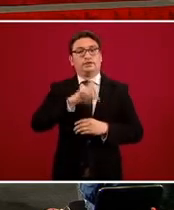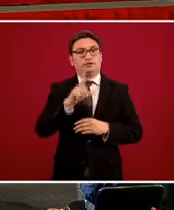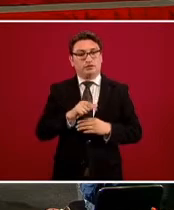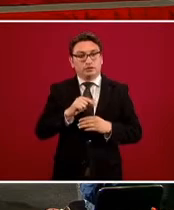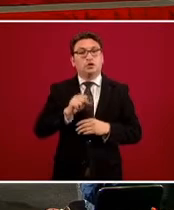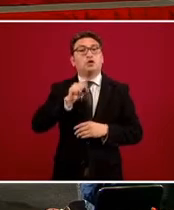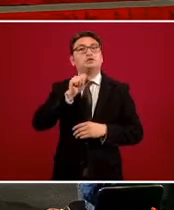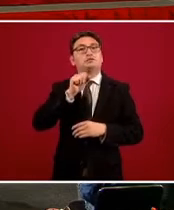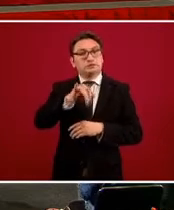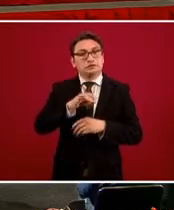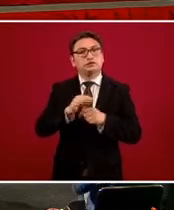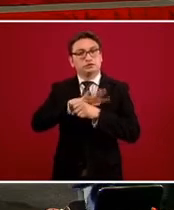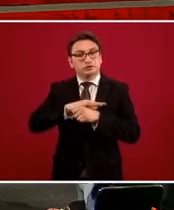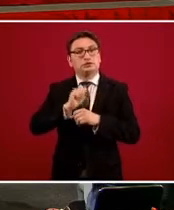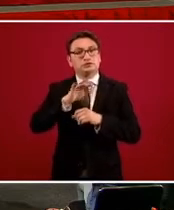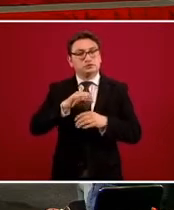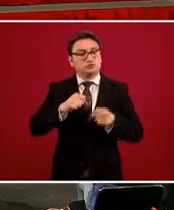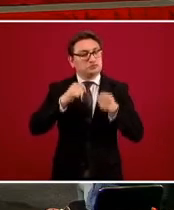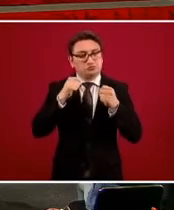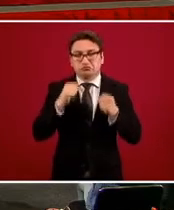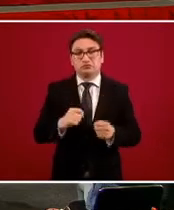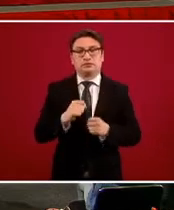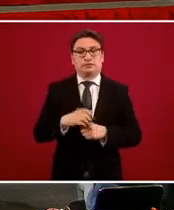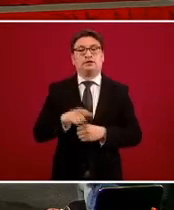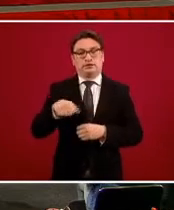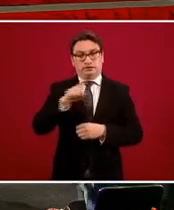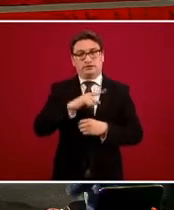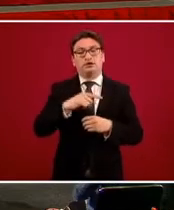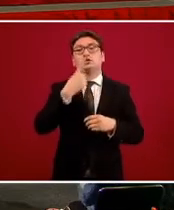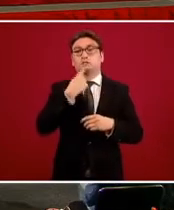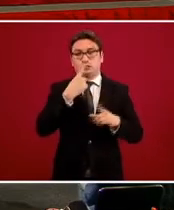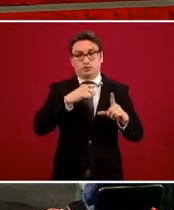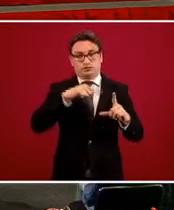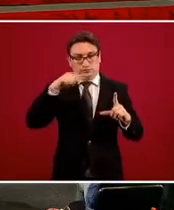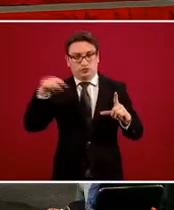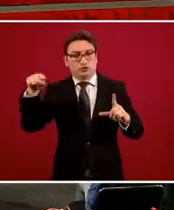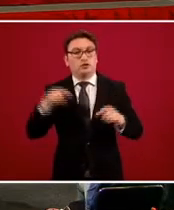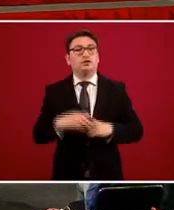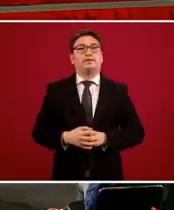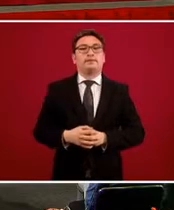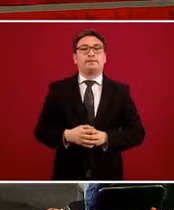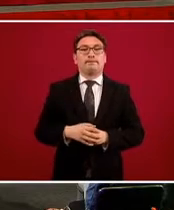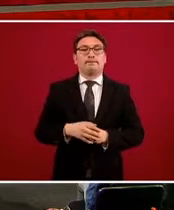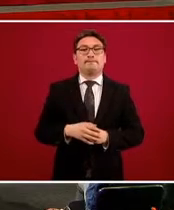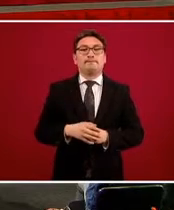difference between the two curves, because we have the suspect case curve, then we have the